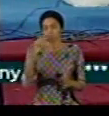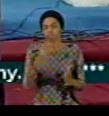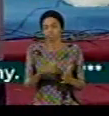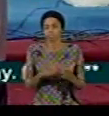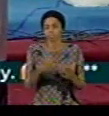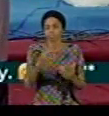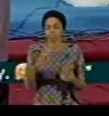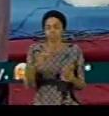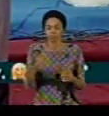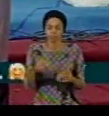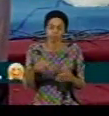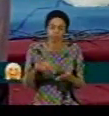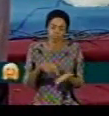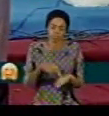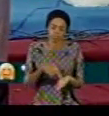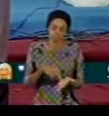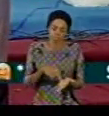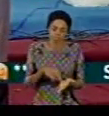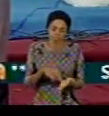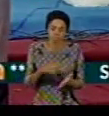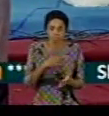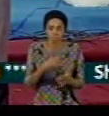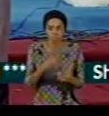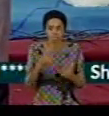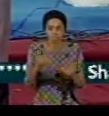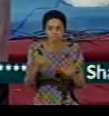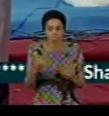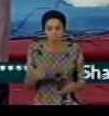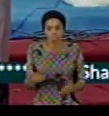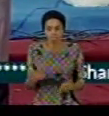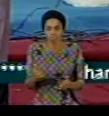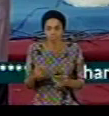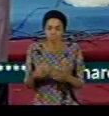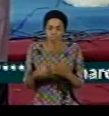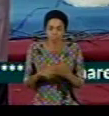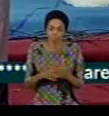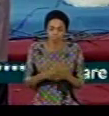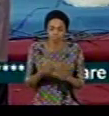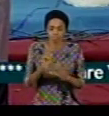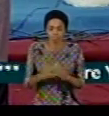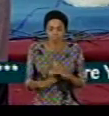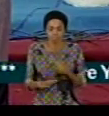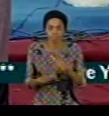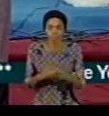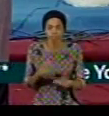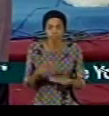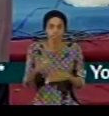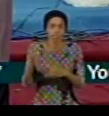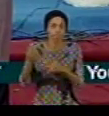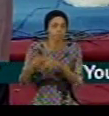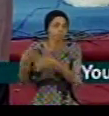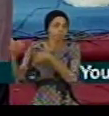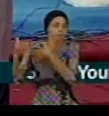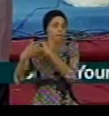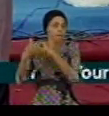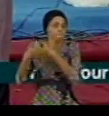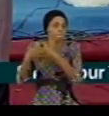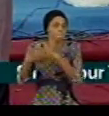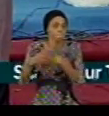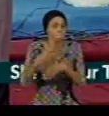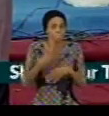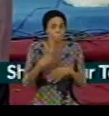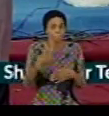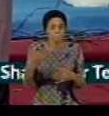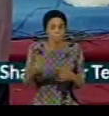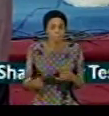the first step he started walking gradually gradually and then from cluster 45 he walked by himself raising his hand up